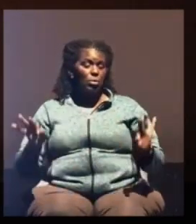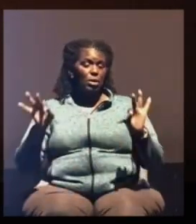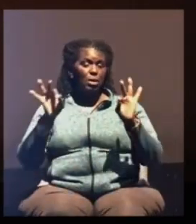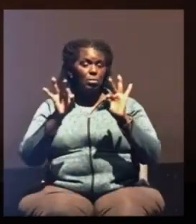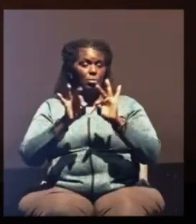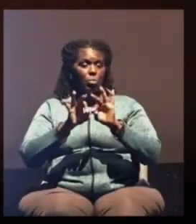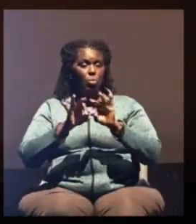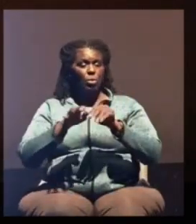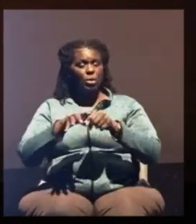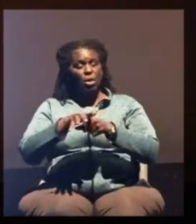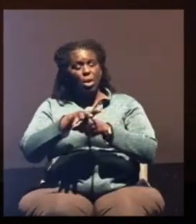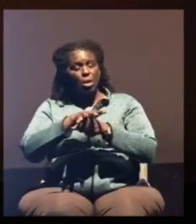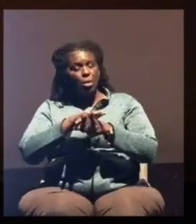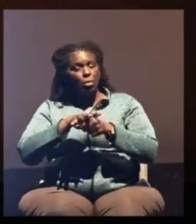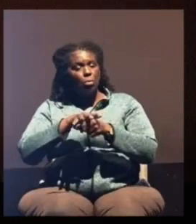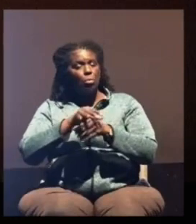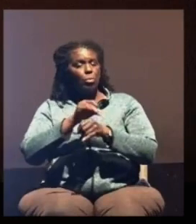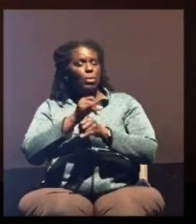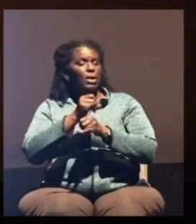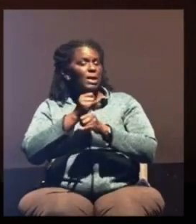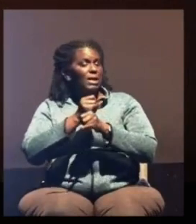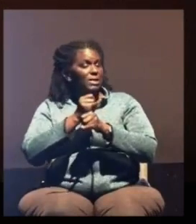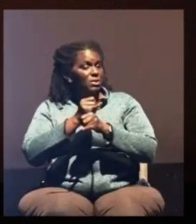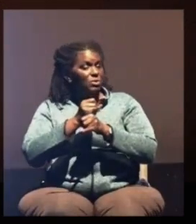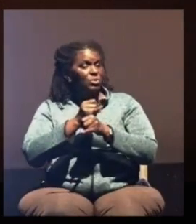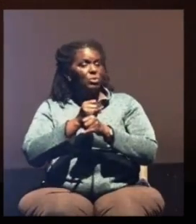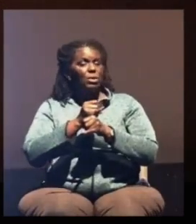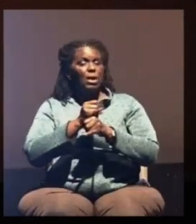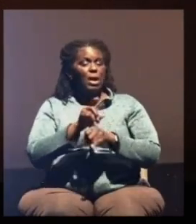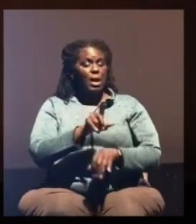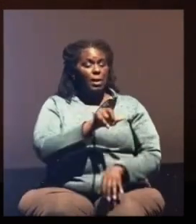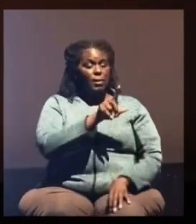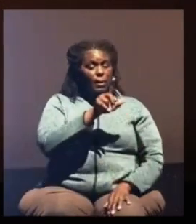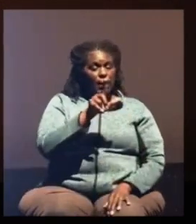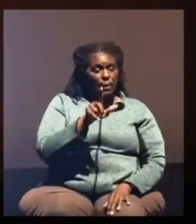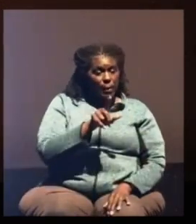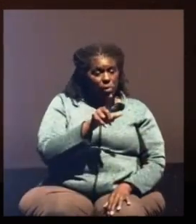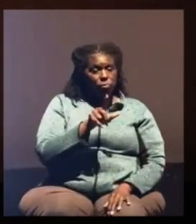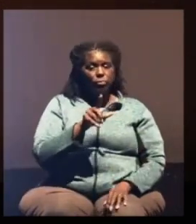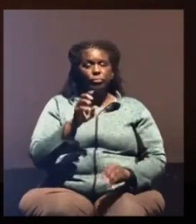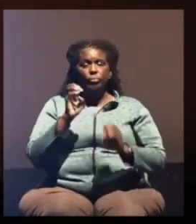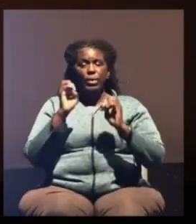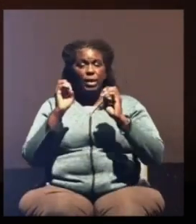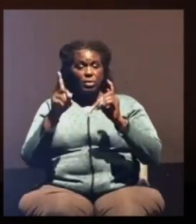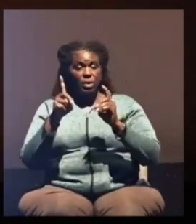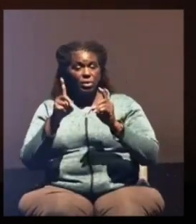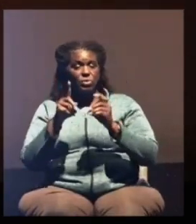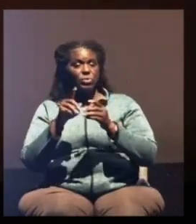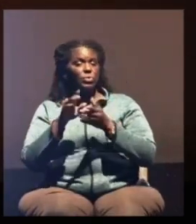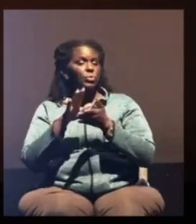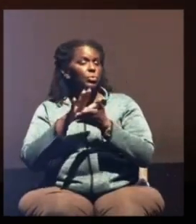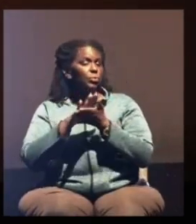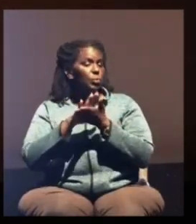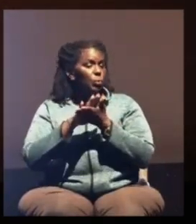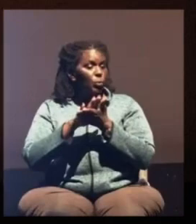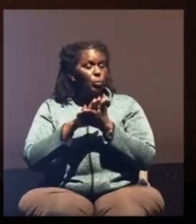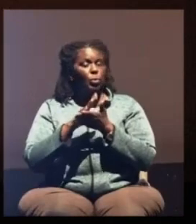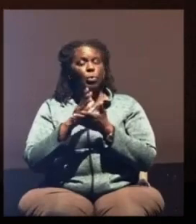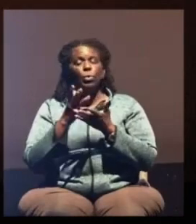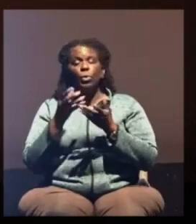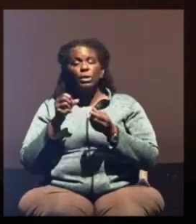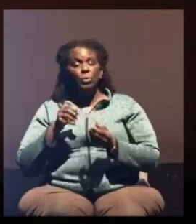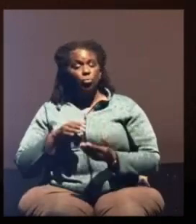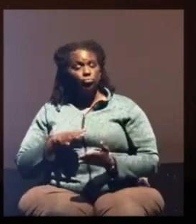local institutions, from libraries, Deb will discuss, to educational institutions, to many others, in addressing